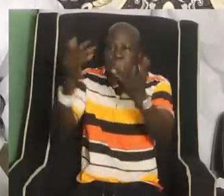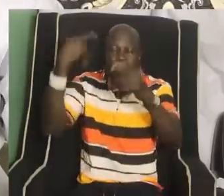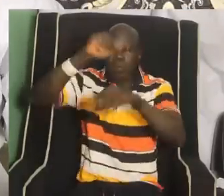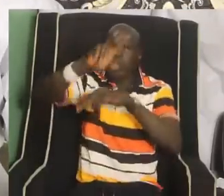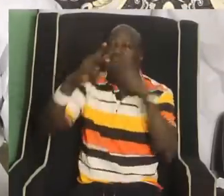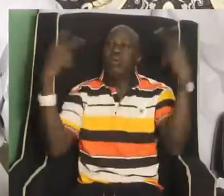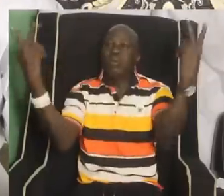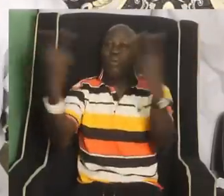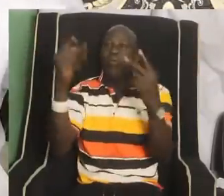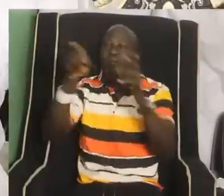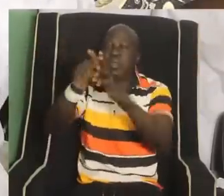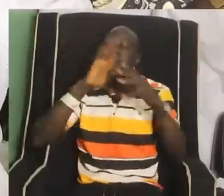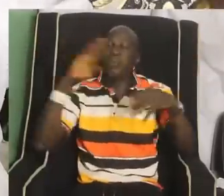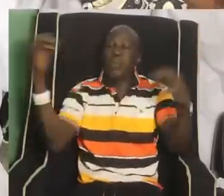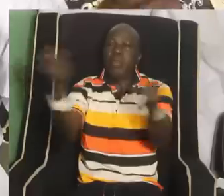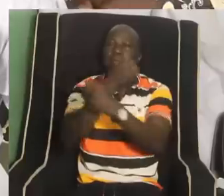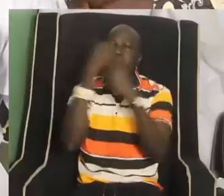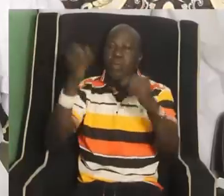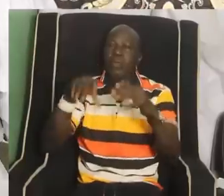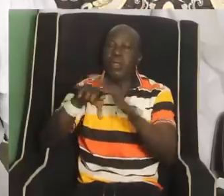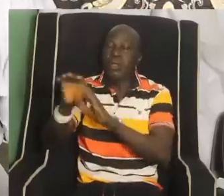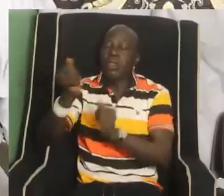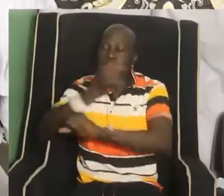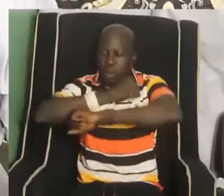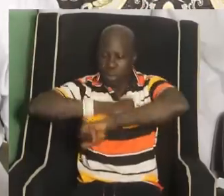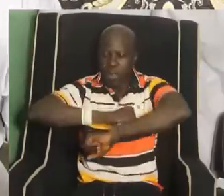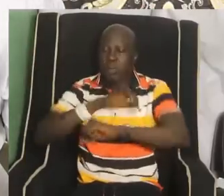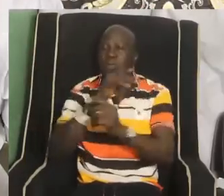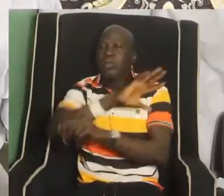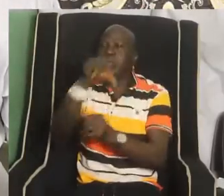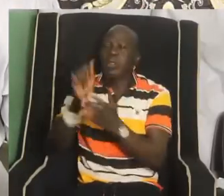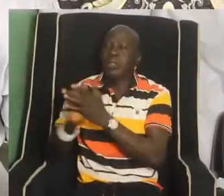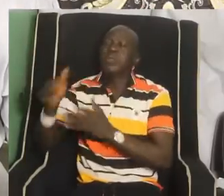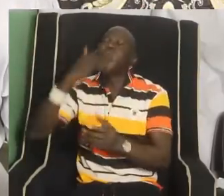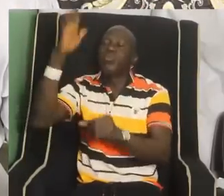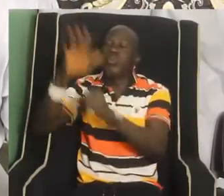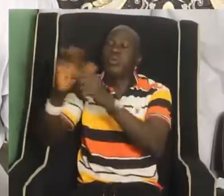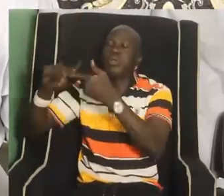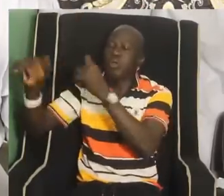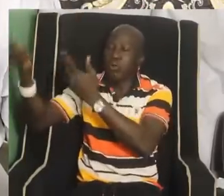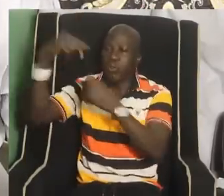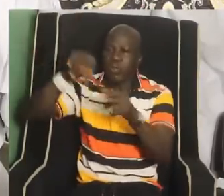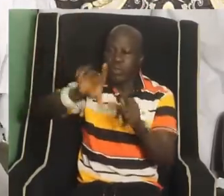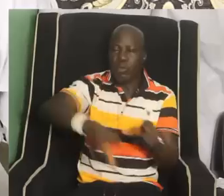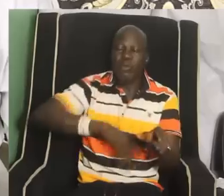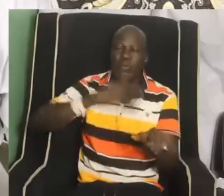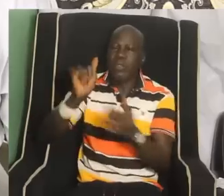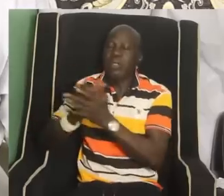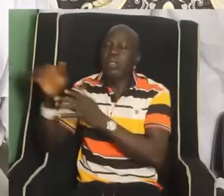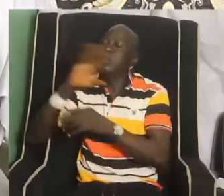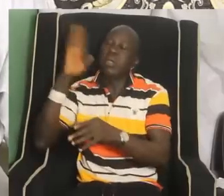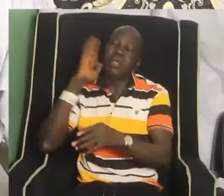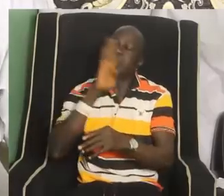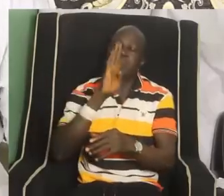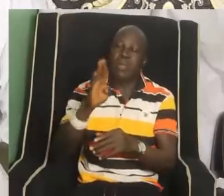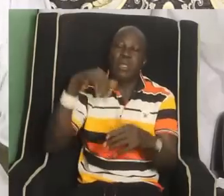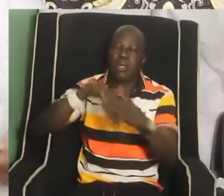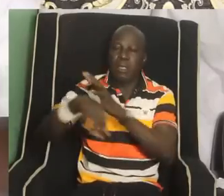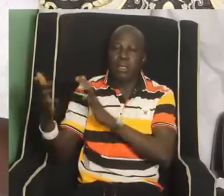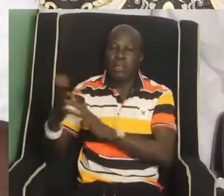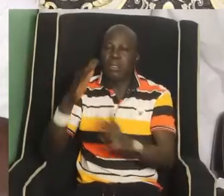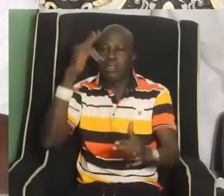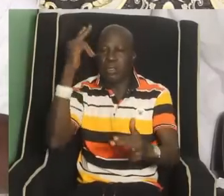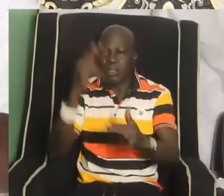your victory. Wa di asegun. You will become conqueror. Ona di olamure. Heaven will oppose you. Ileri ase fun o. Promise will fulfill. Bẹẹni yori. So shall it be.